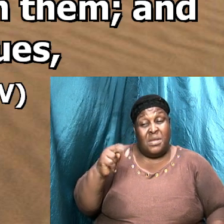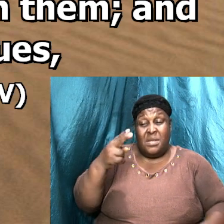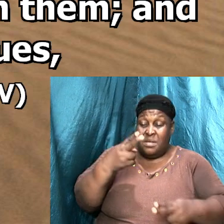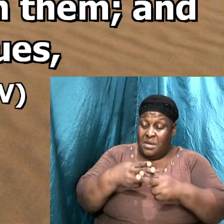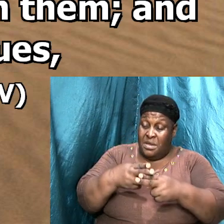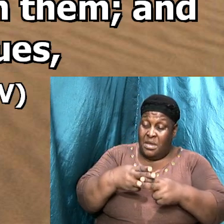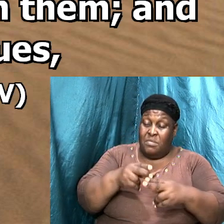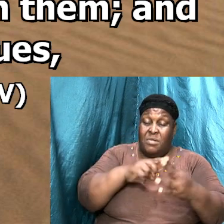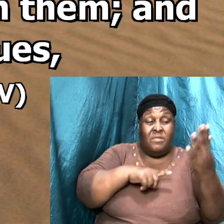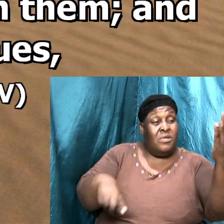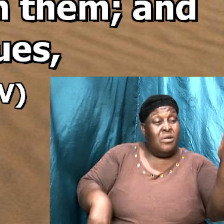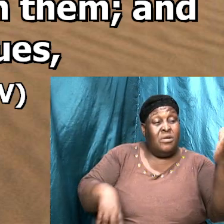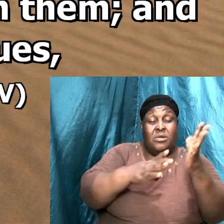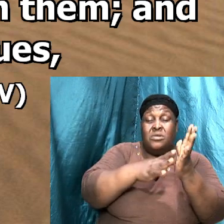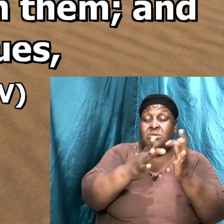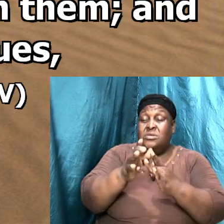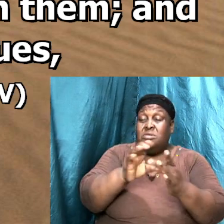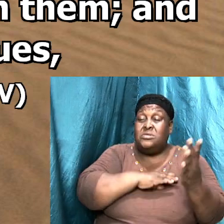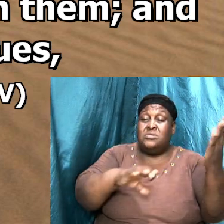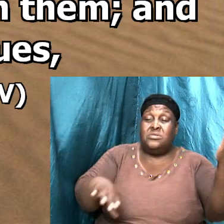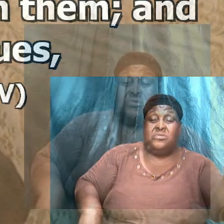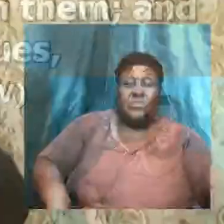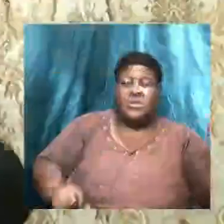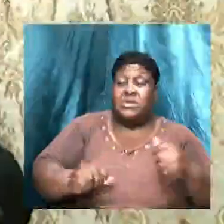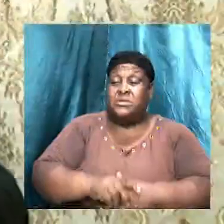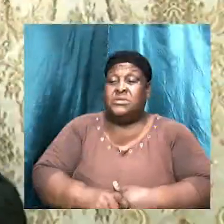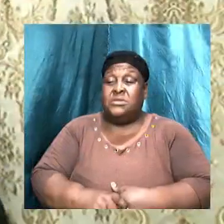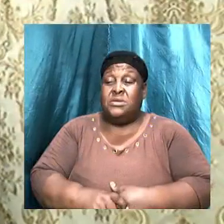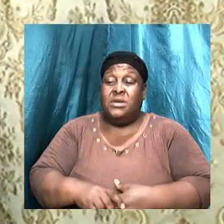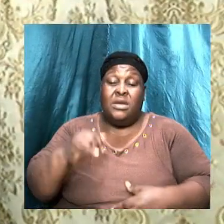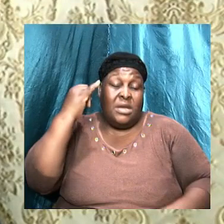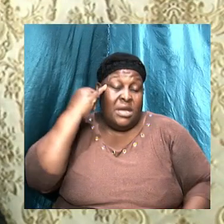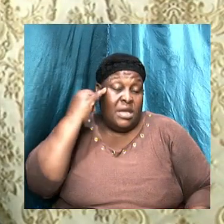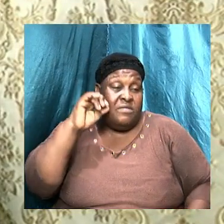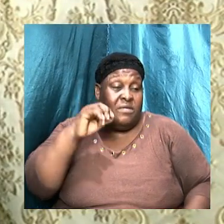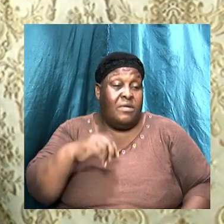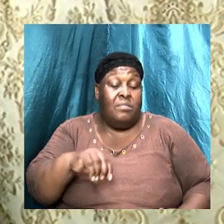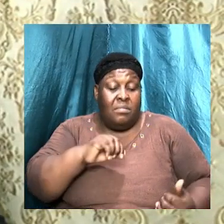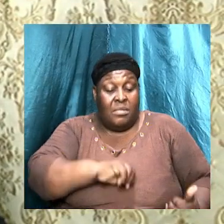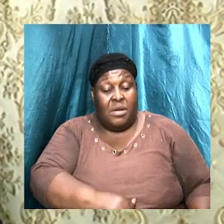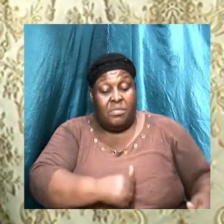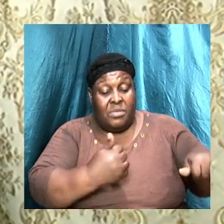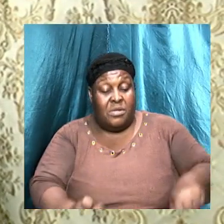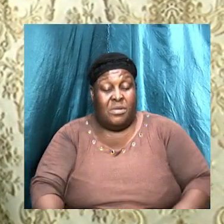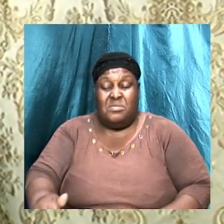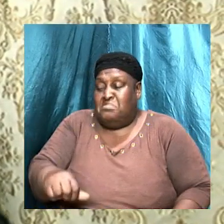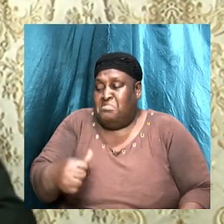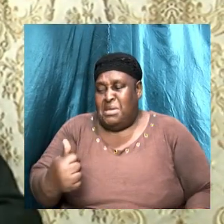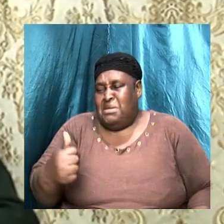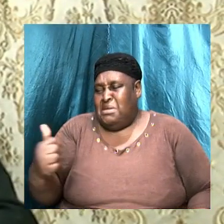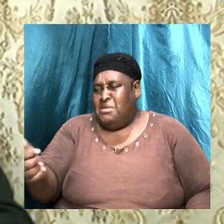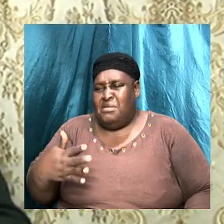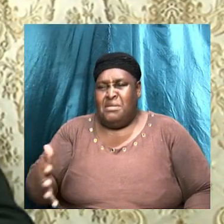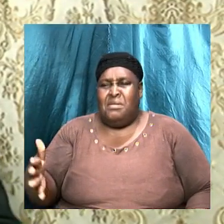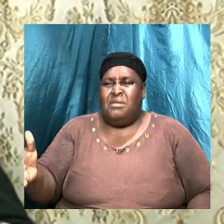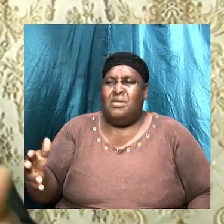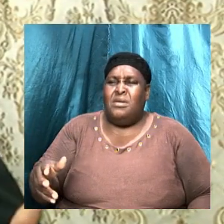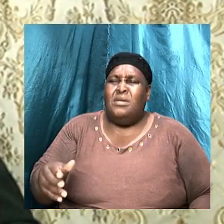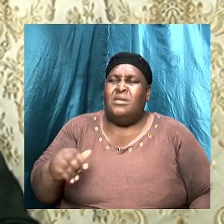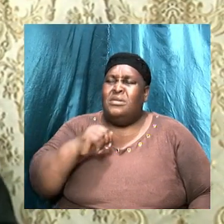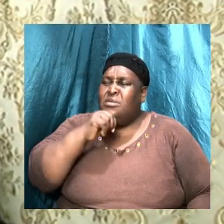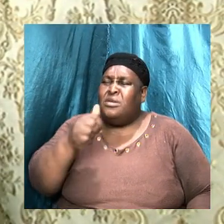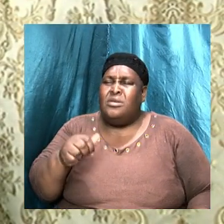the name of Jesus Christ. And you know that if baptism was just anything, it was not so much